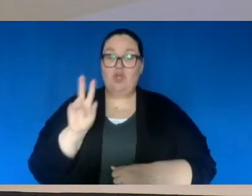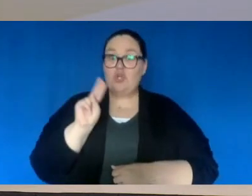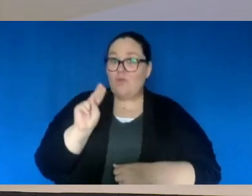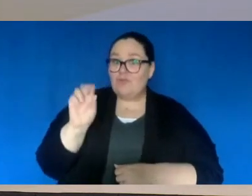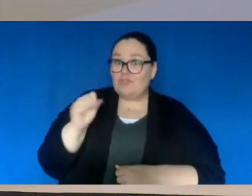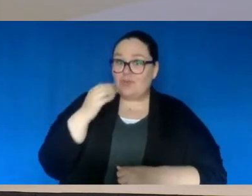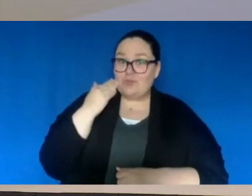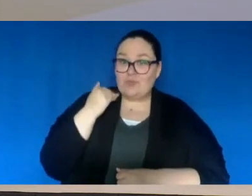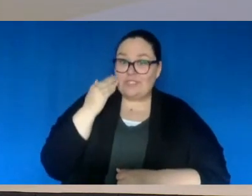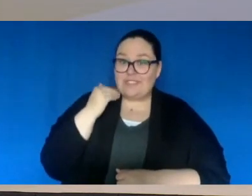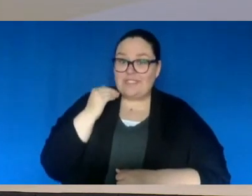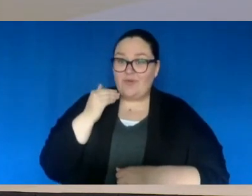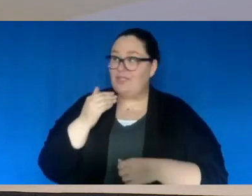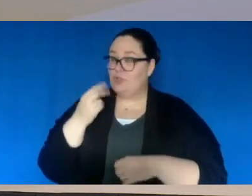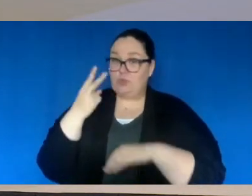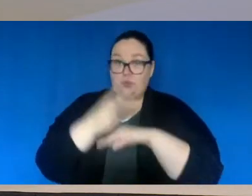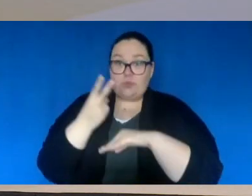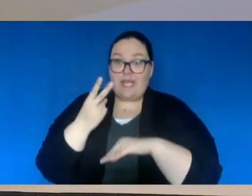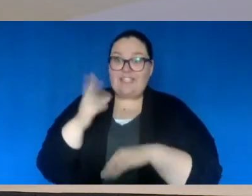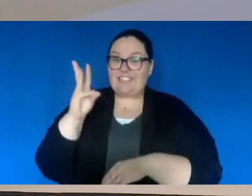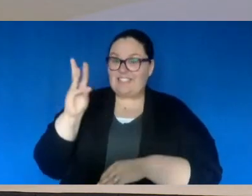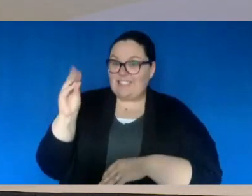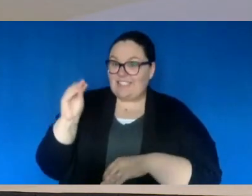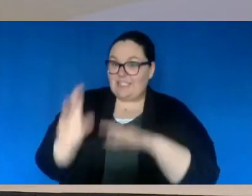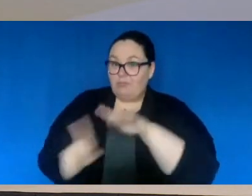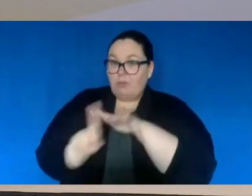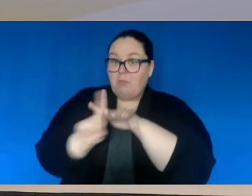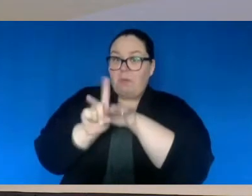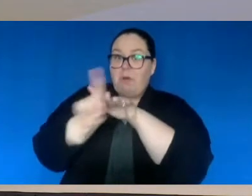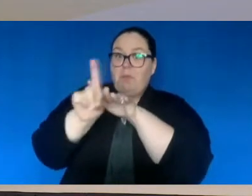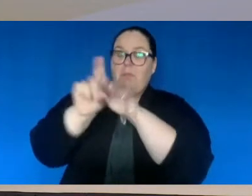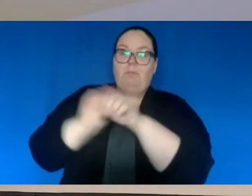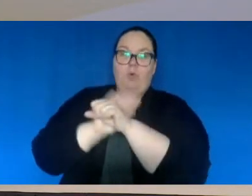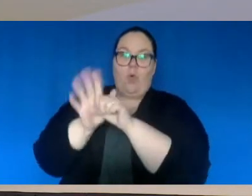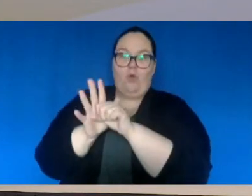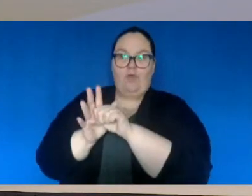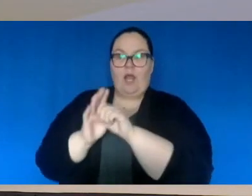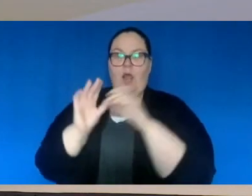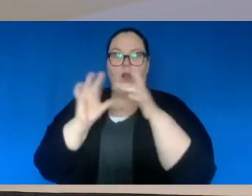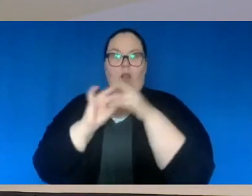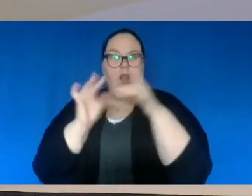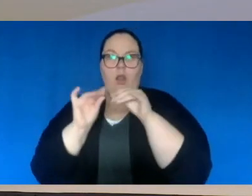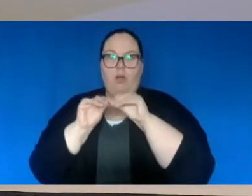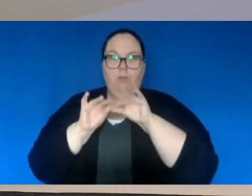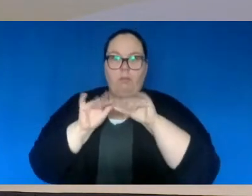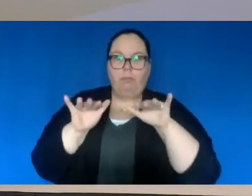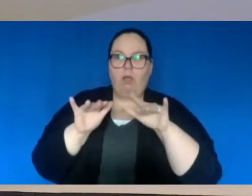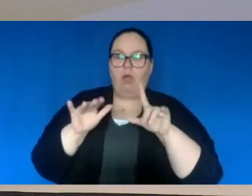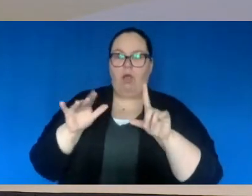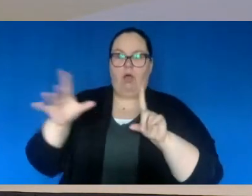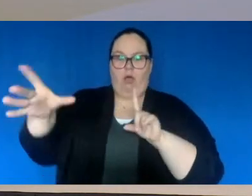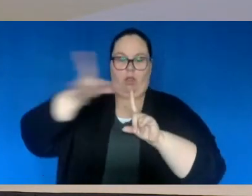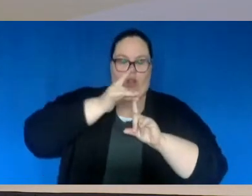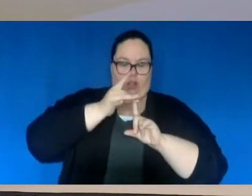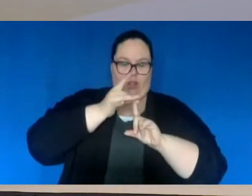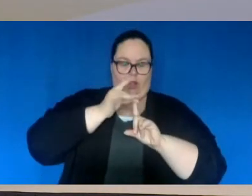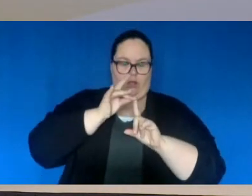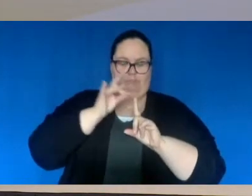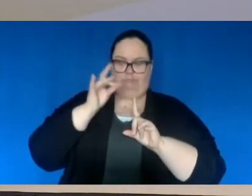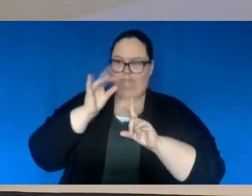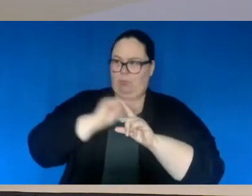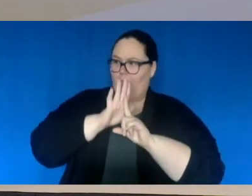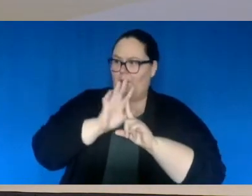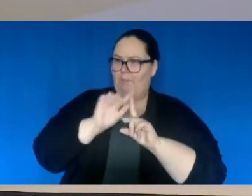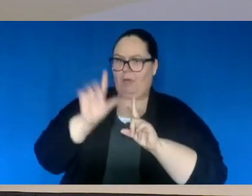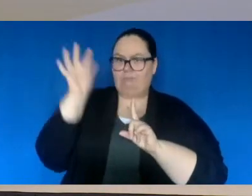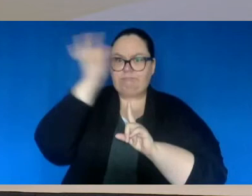new cases in the past 2 days. And we have heard media reports of potential community transmission in that province.